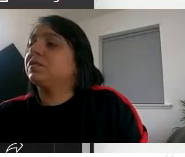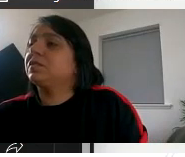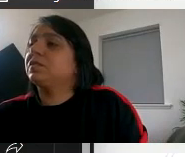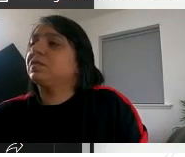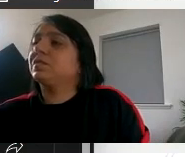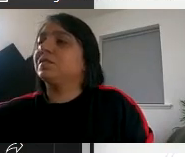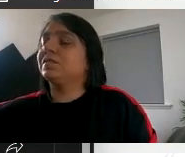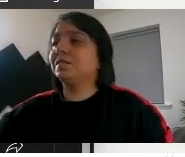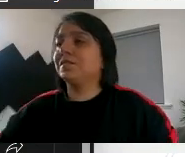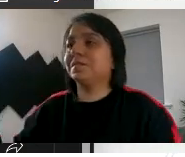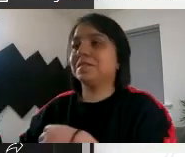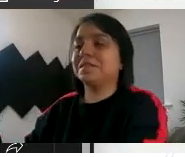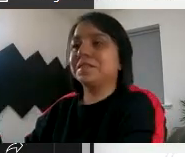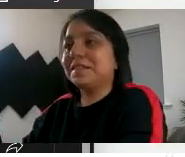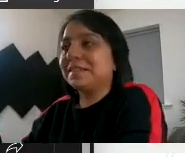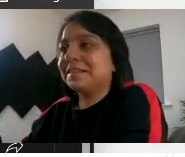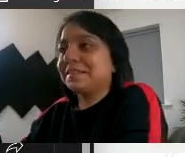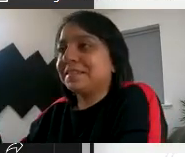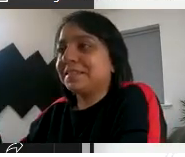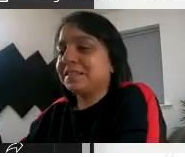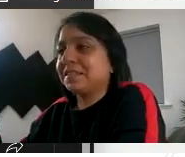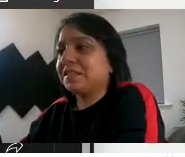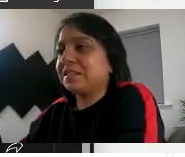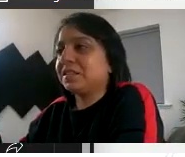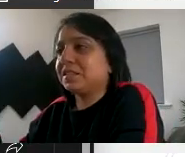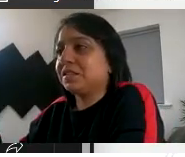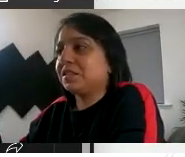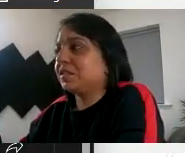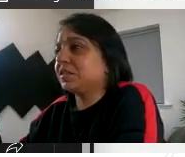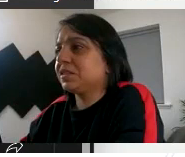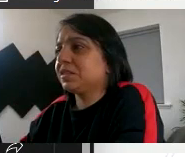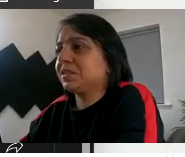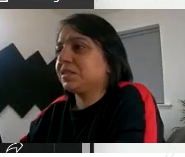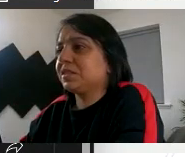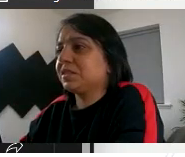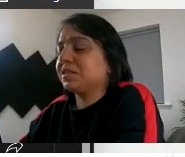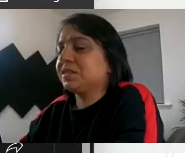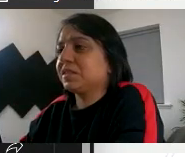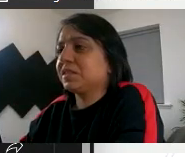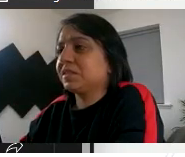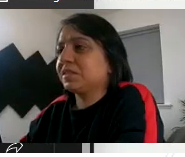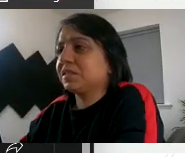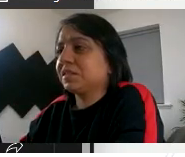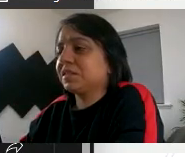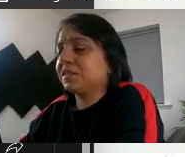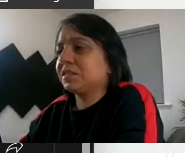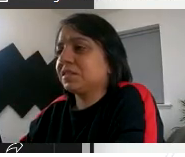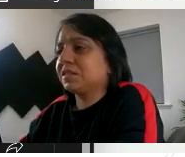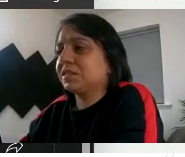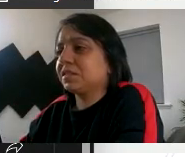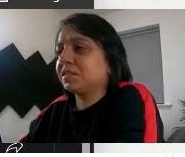It's weird, yeah. But that's the GC, and that's what I do. I make great TV. I provide you with